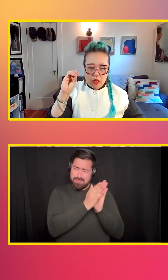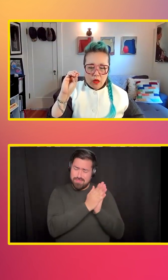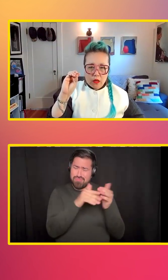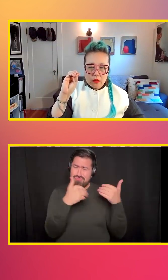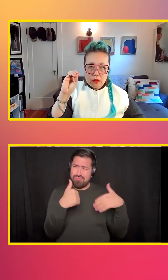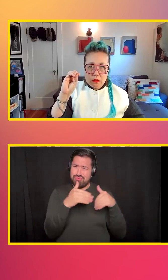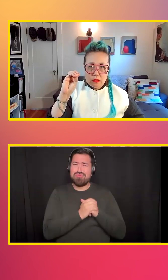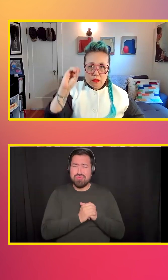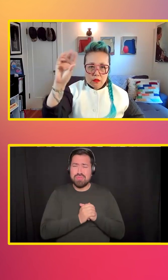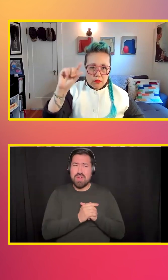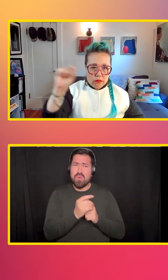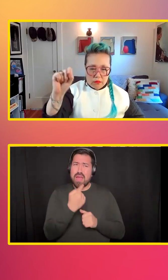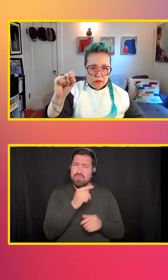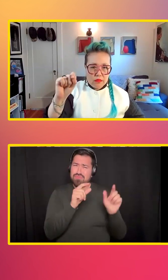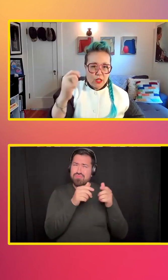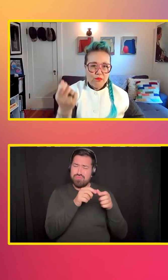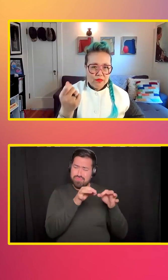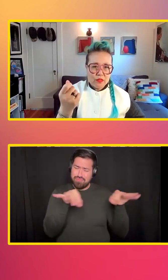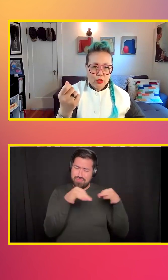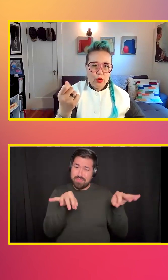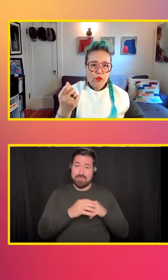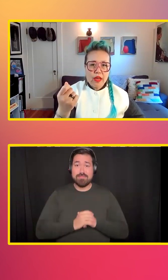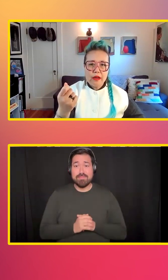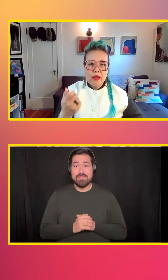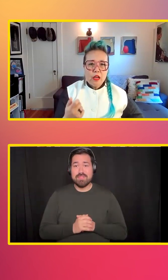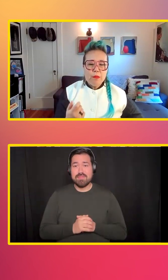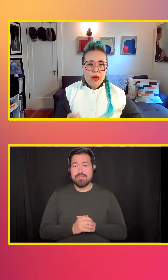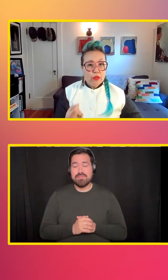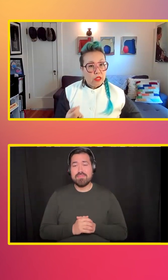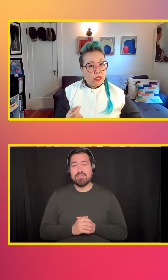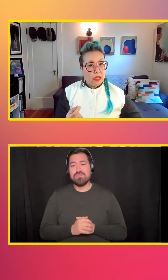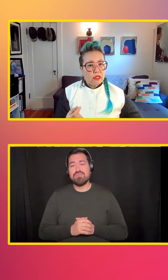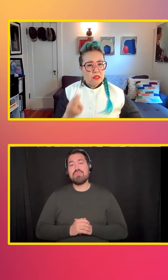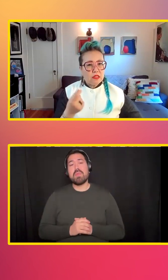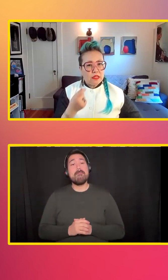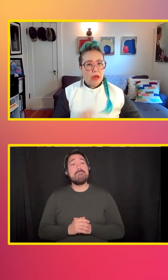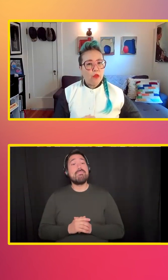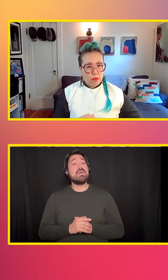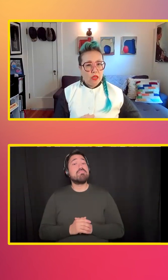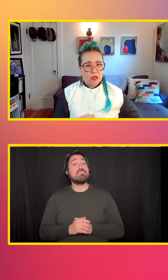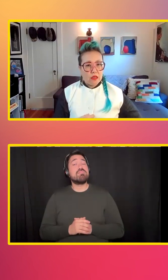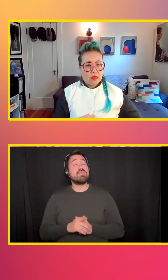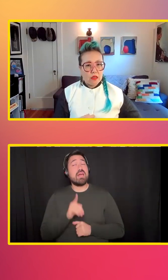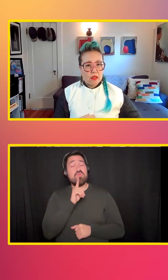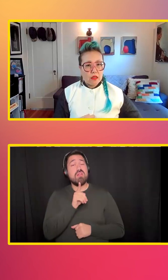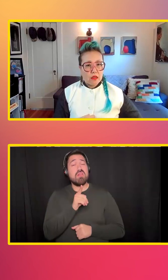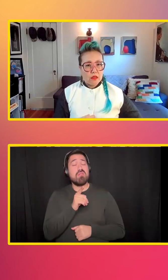they get the uh you know Quote. vote for that. But that really like sat with